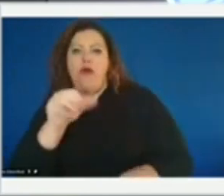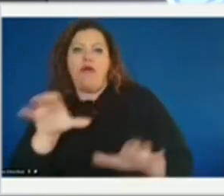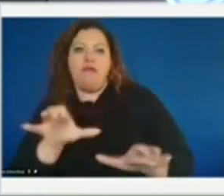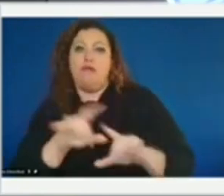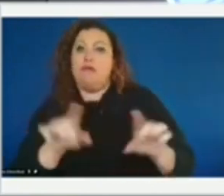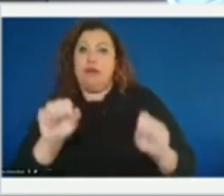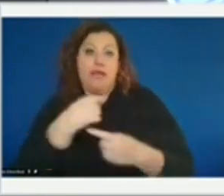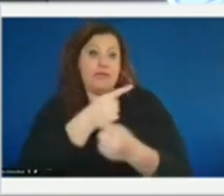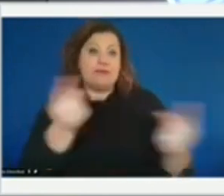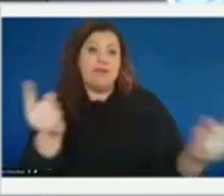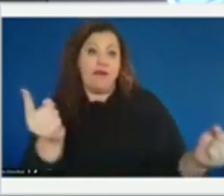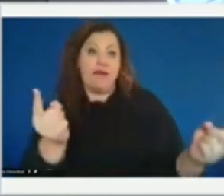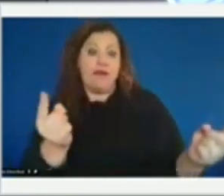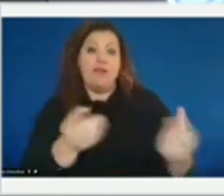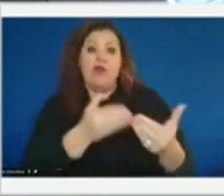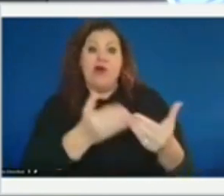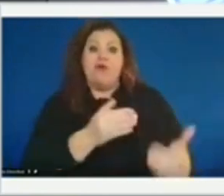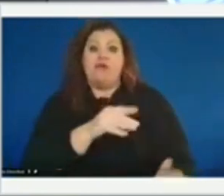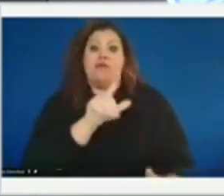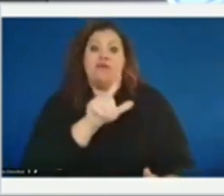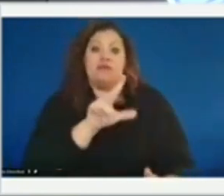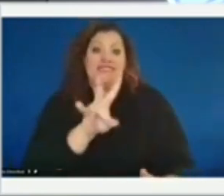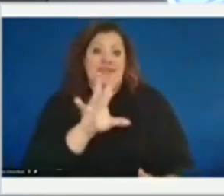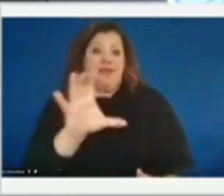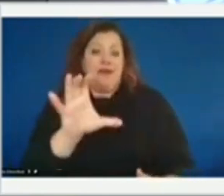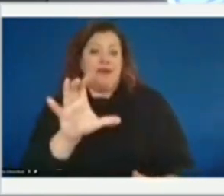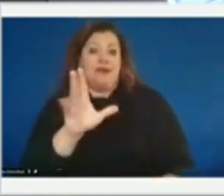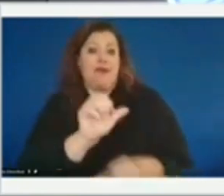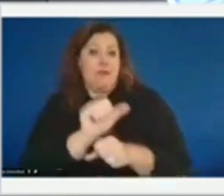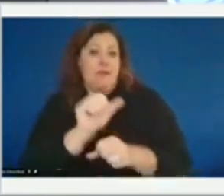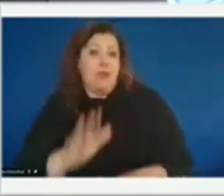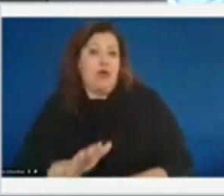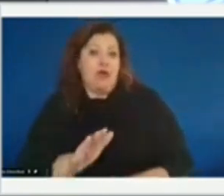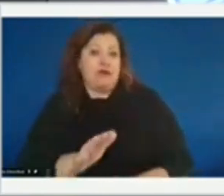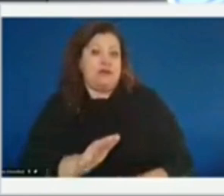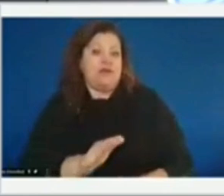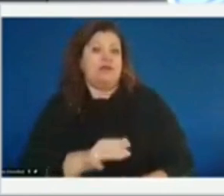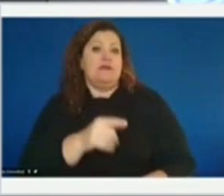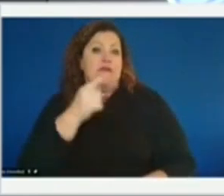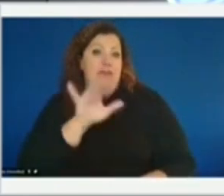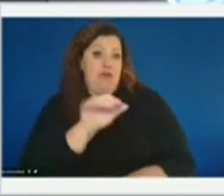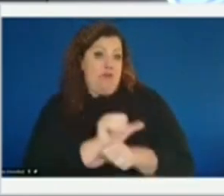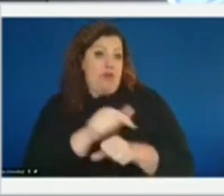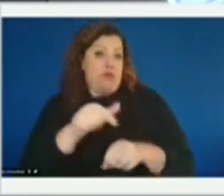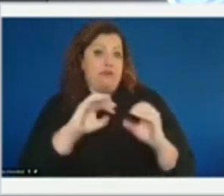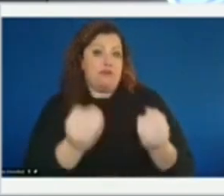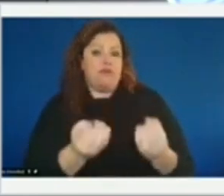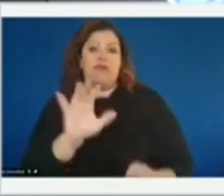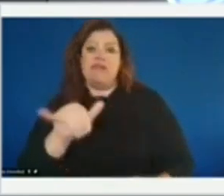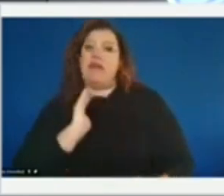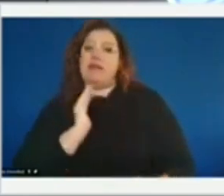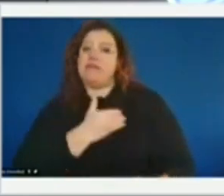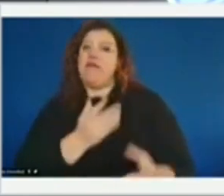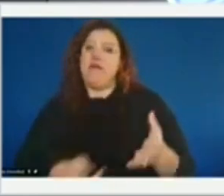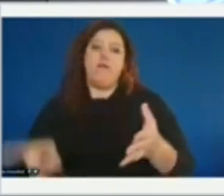nearly 2,700 employees that work, both sworn and civilian, in this organization, it's our top priority.